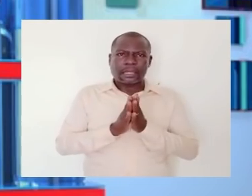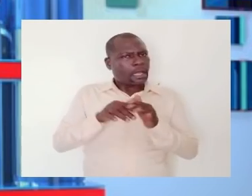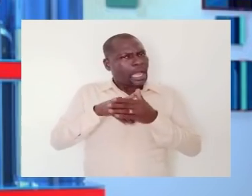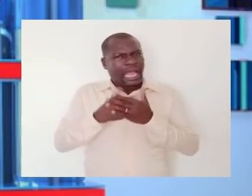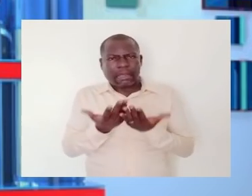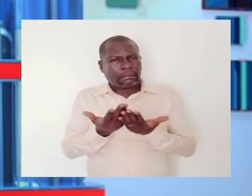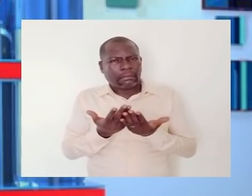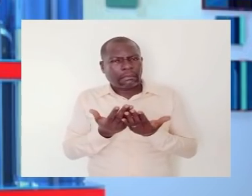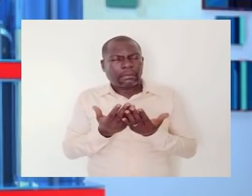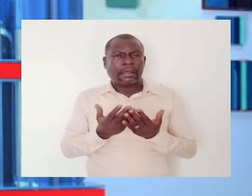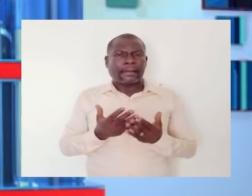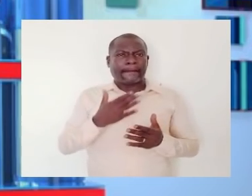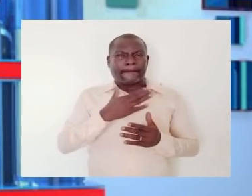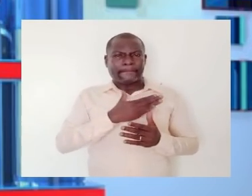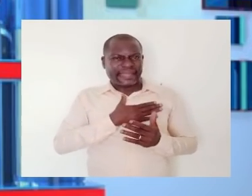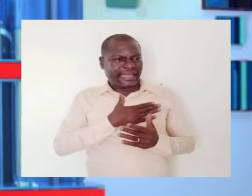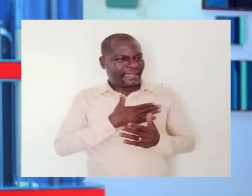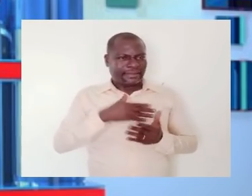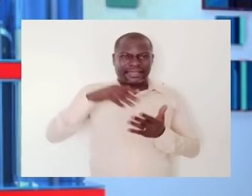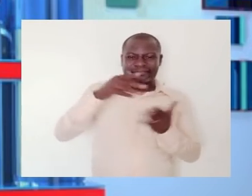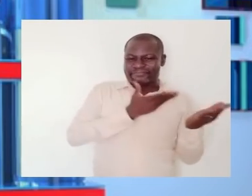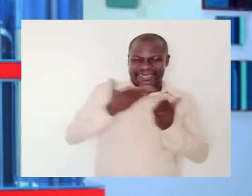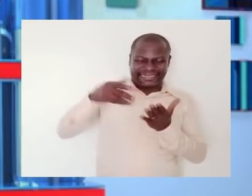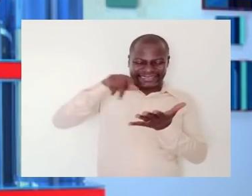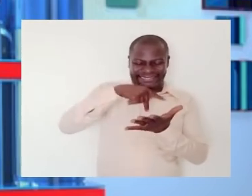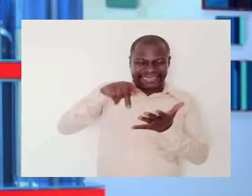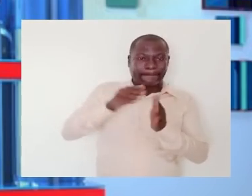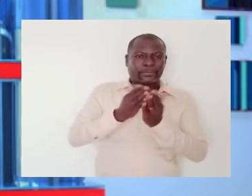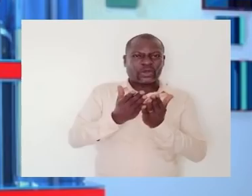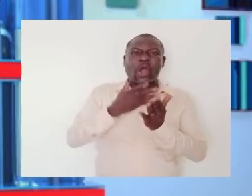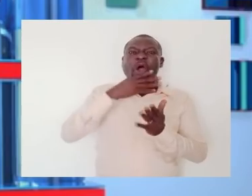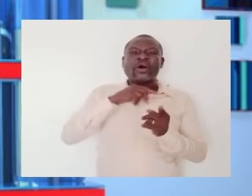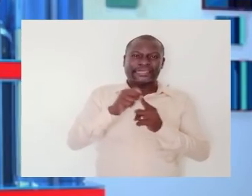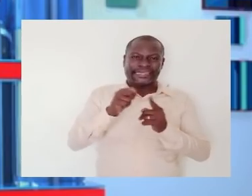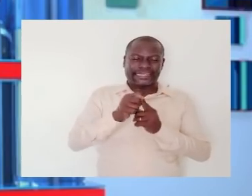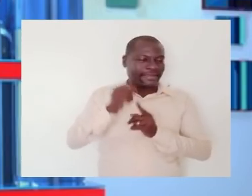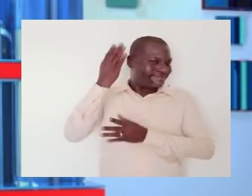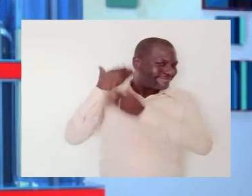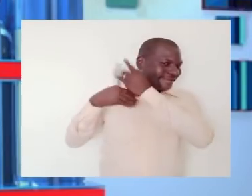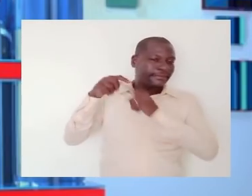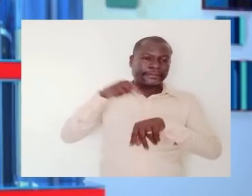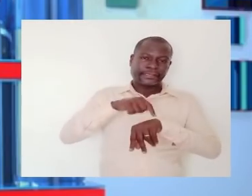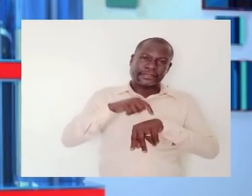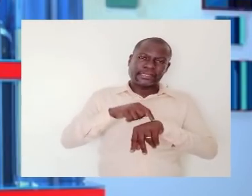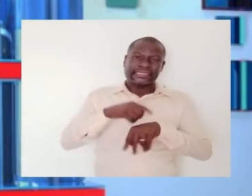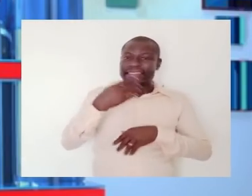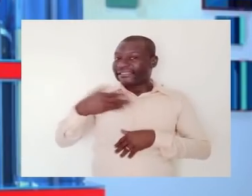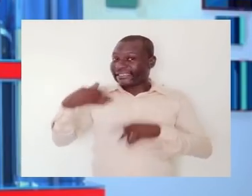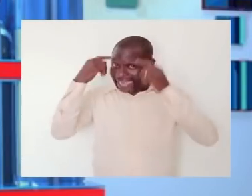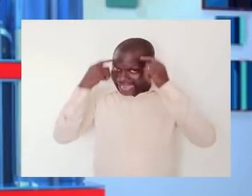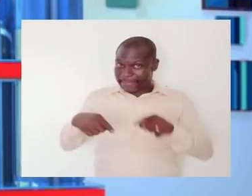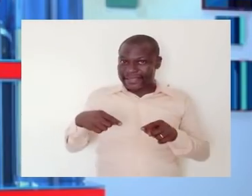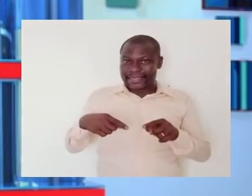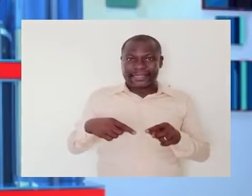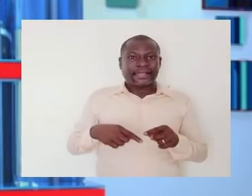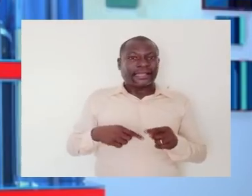tamfoso. Na, yako quote the book of Psalms. Apamda da, ebreso.